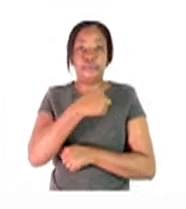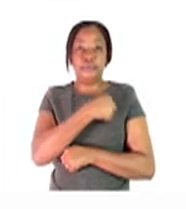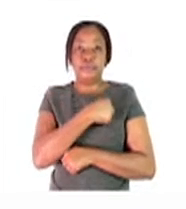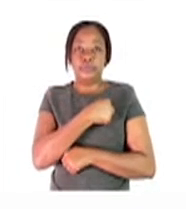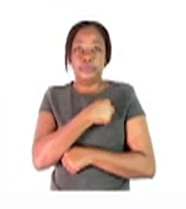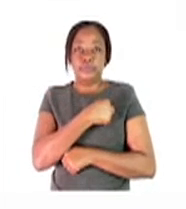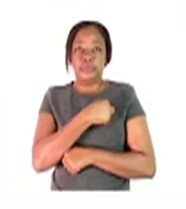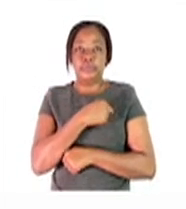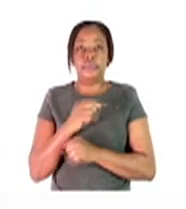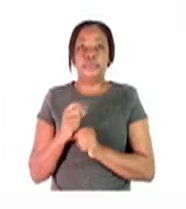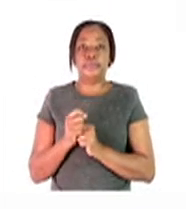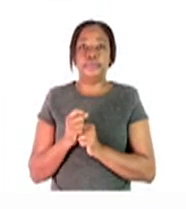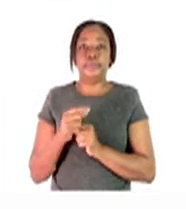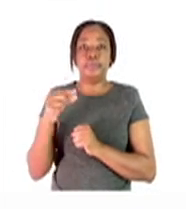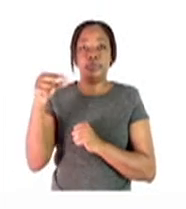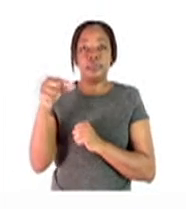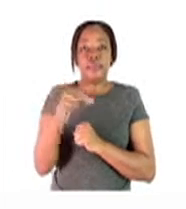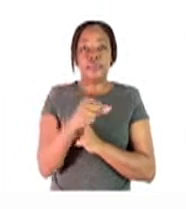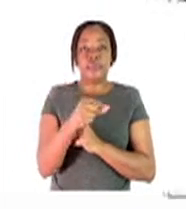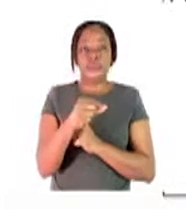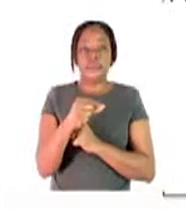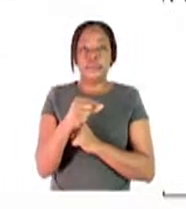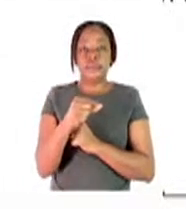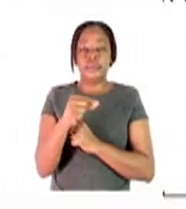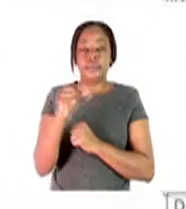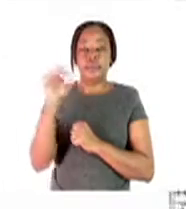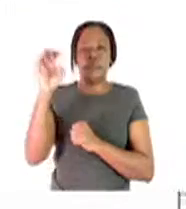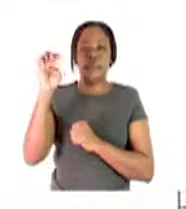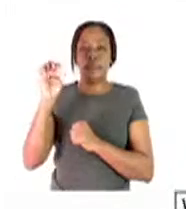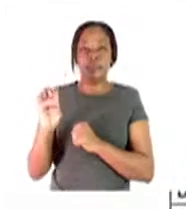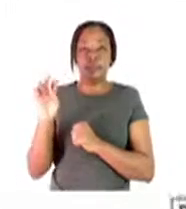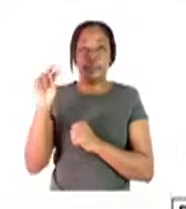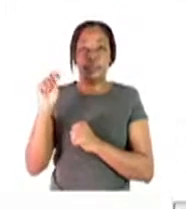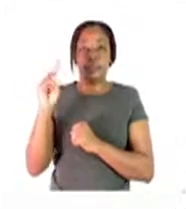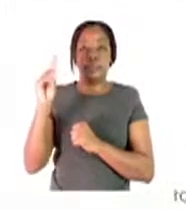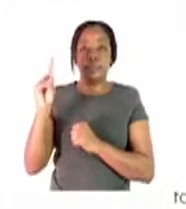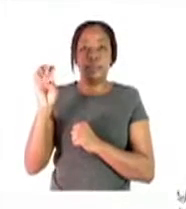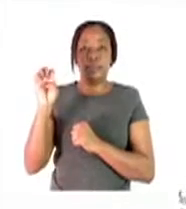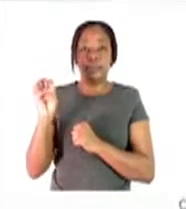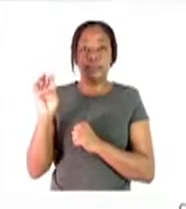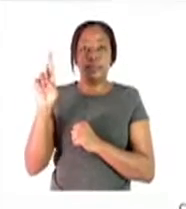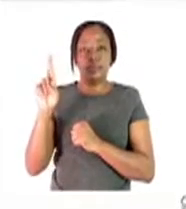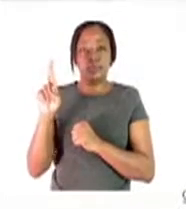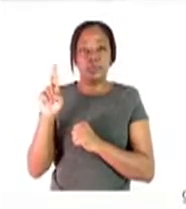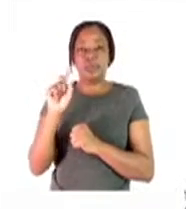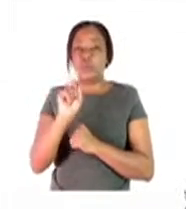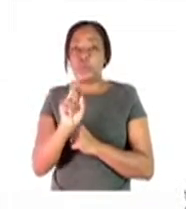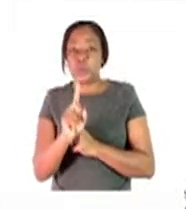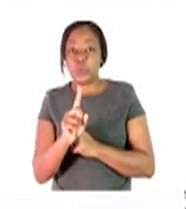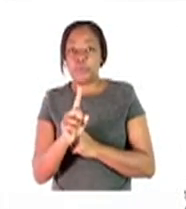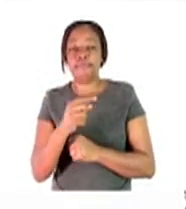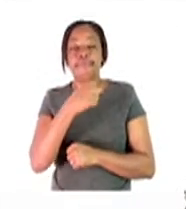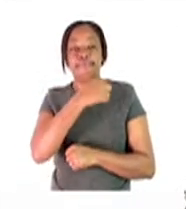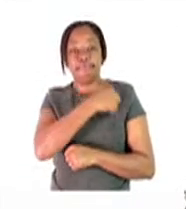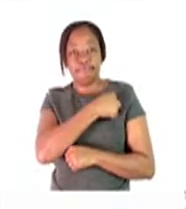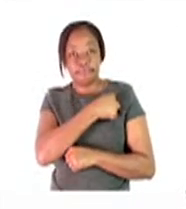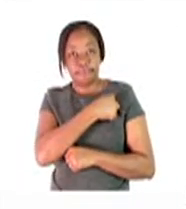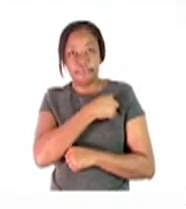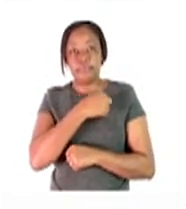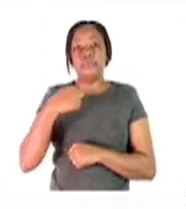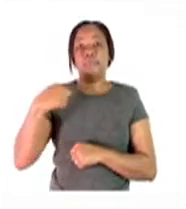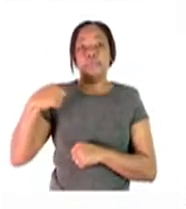gender? Okay, gender is the state of being male or female, whether you